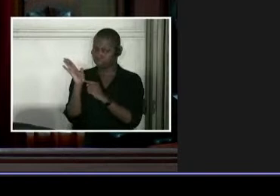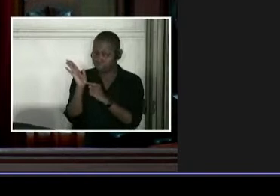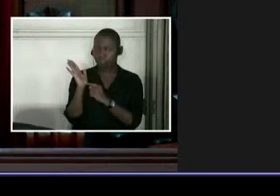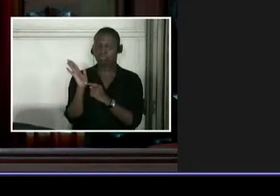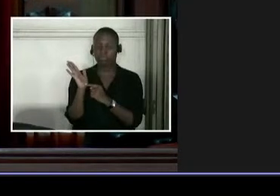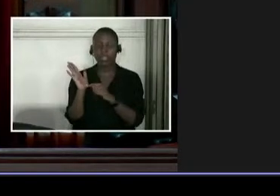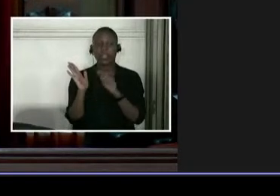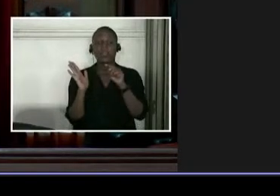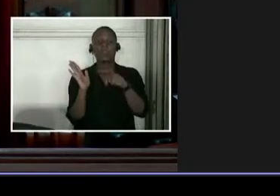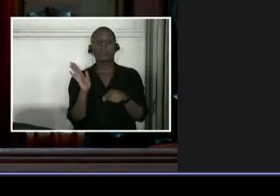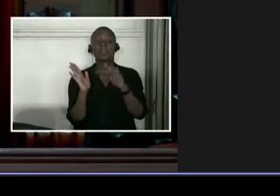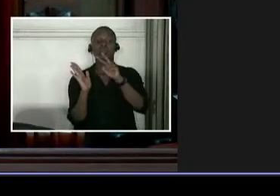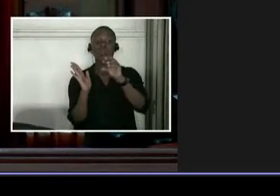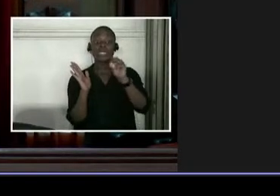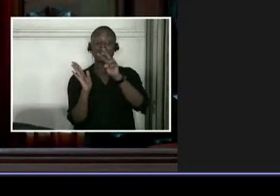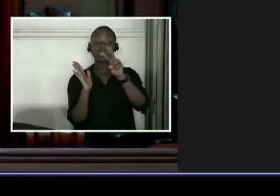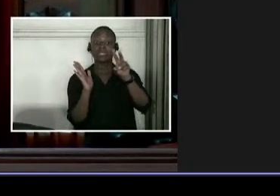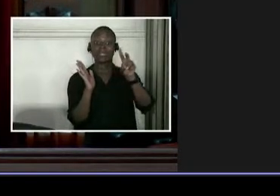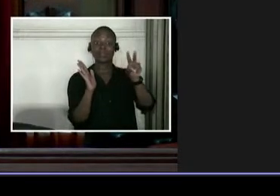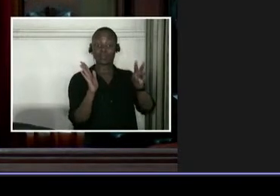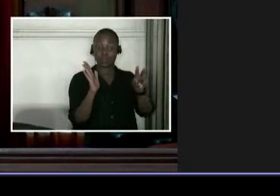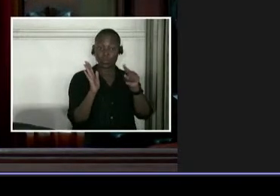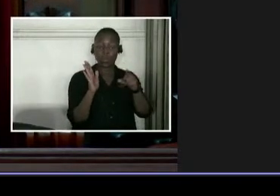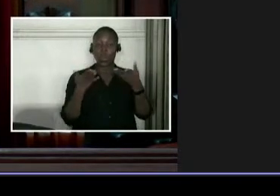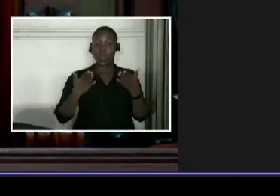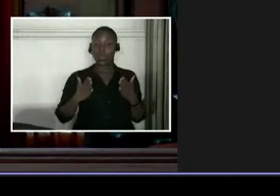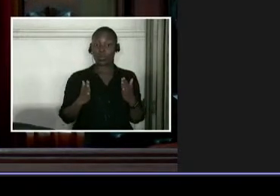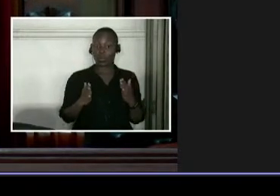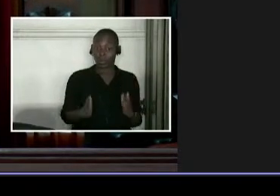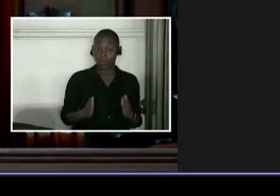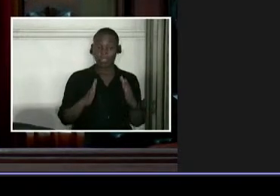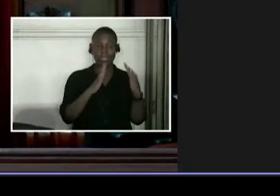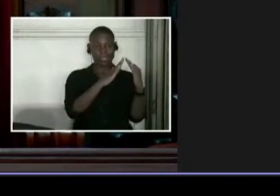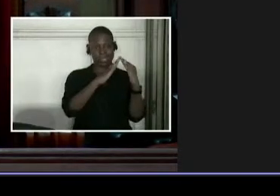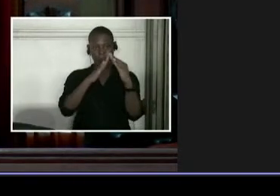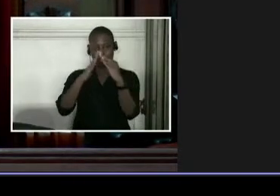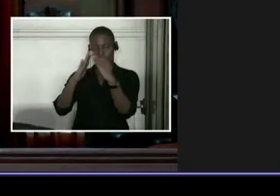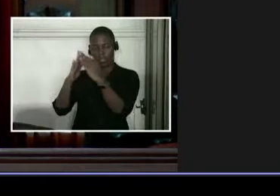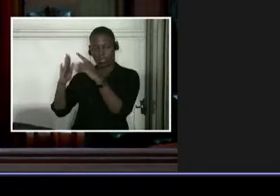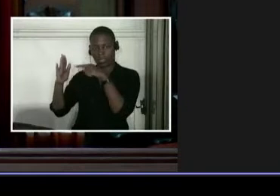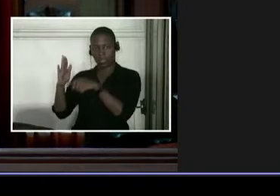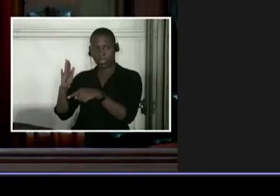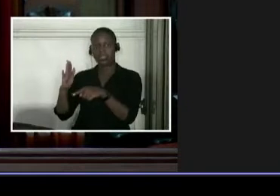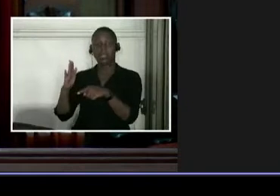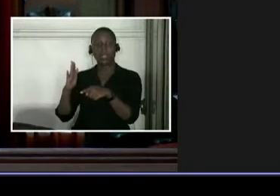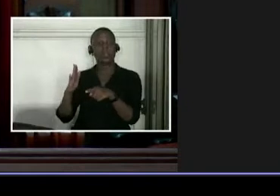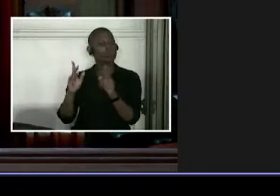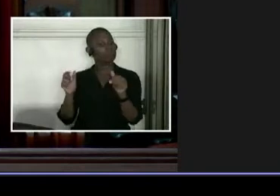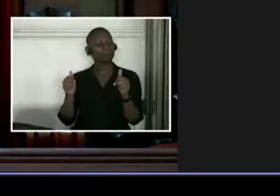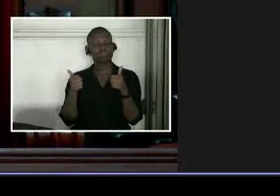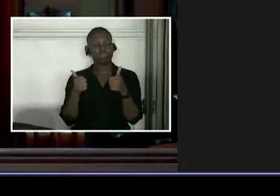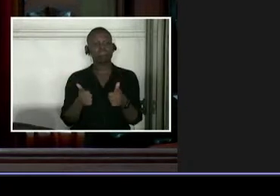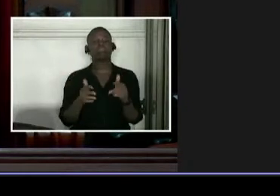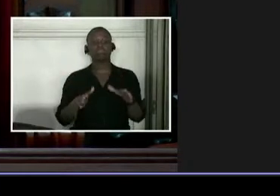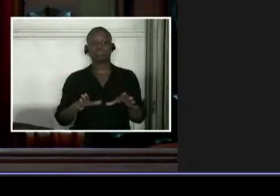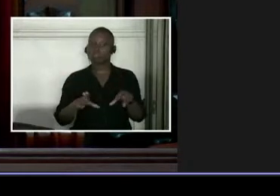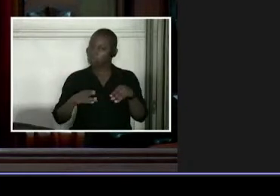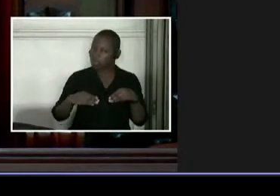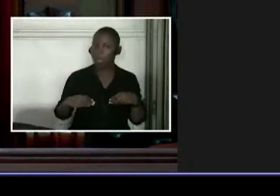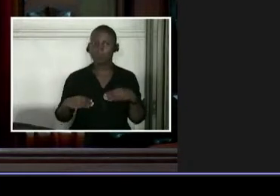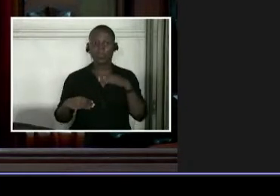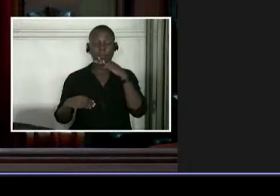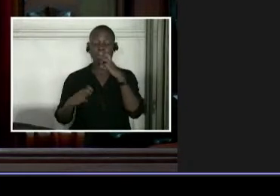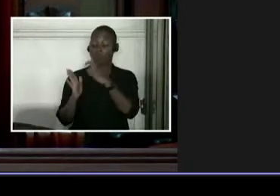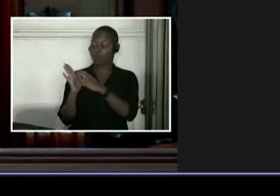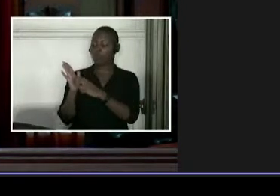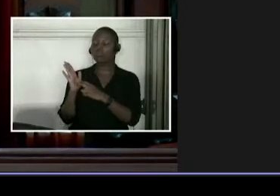2022-2023 of the Portfolio Committee on Human Settlements has been tabled in terms of the standing rules. We